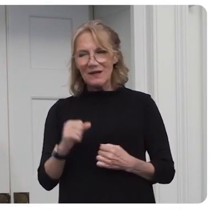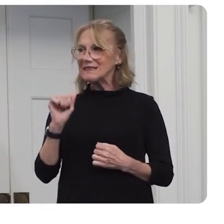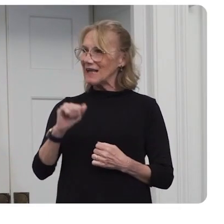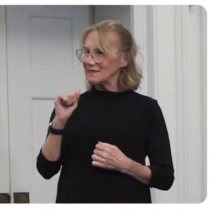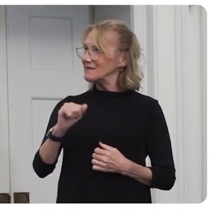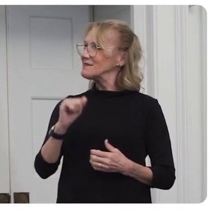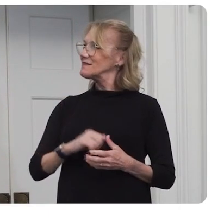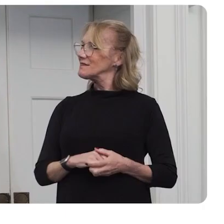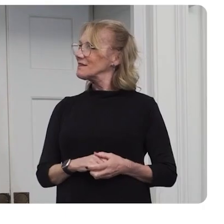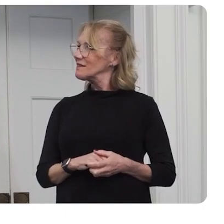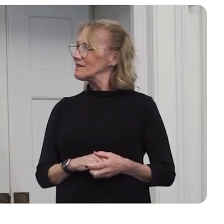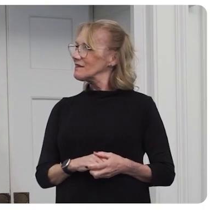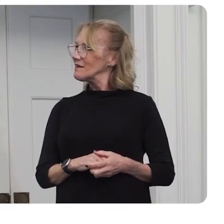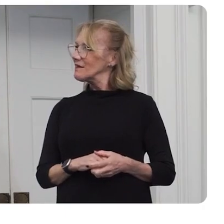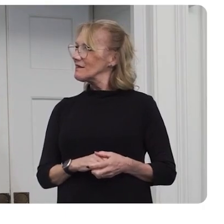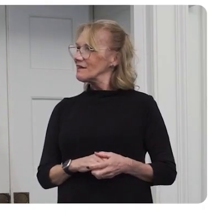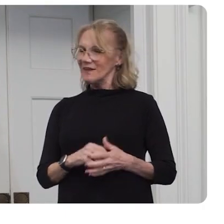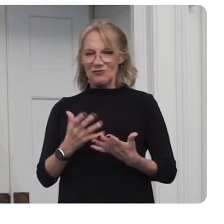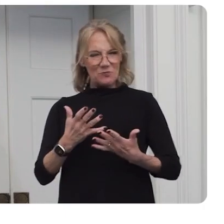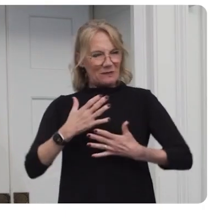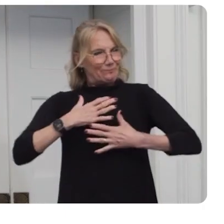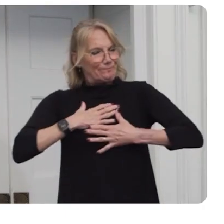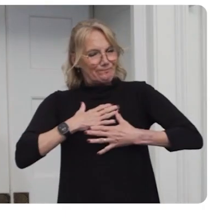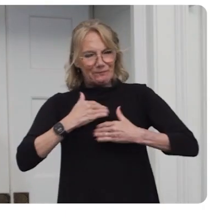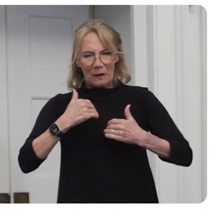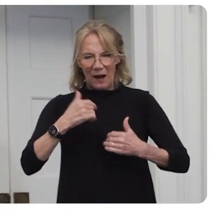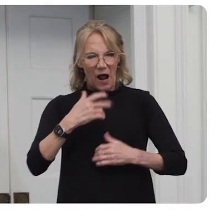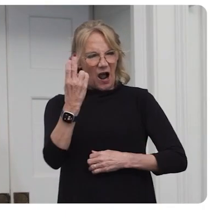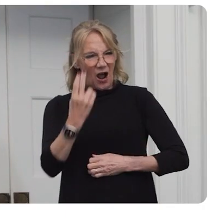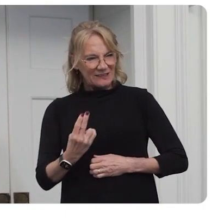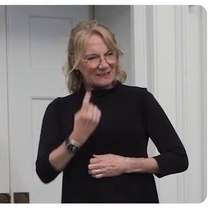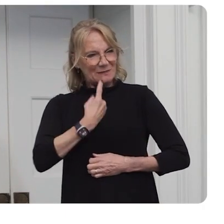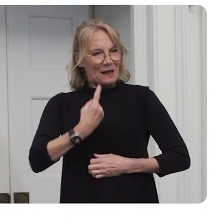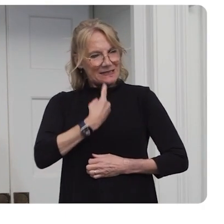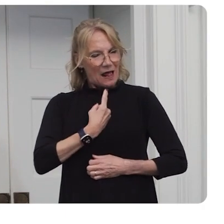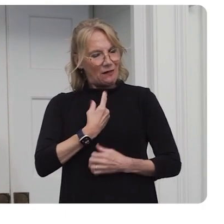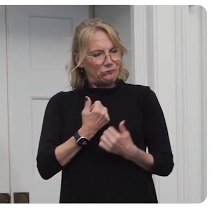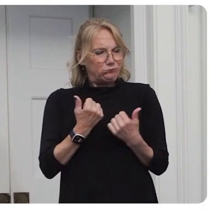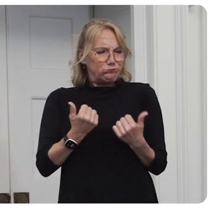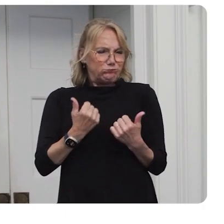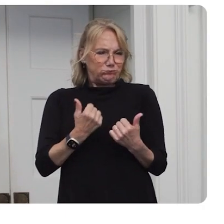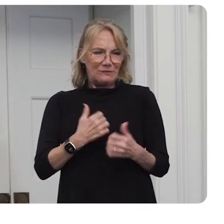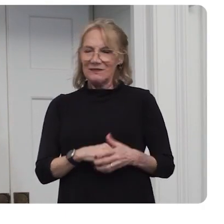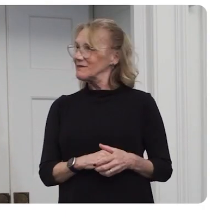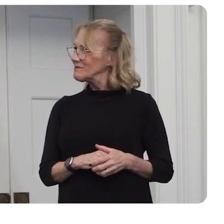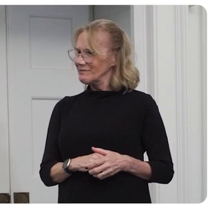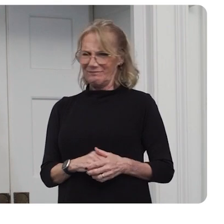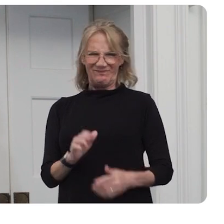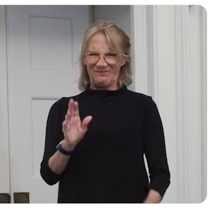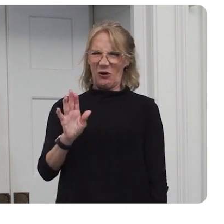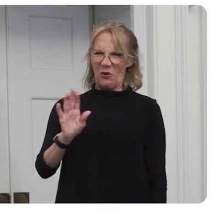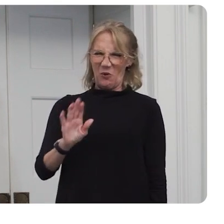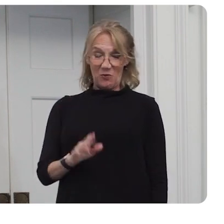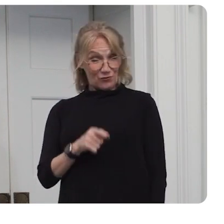powerful Yeah, to embody the role of an artist, yeah. because that's what you are. I